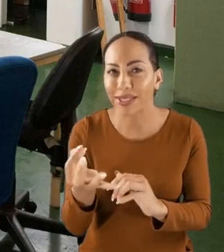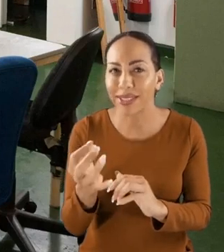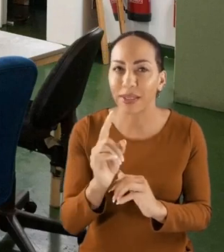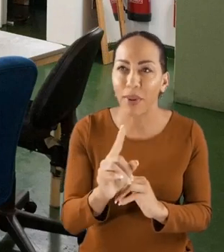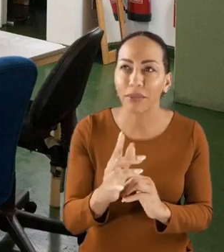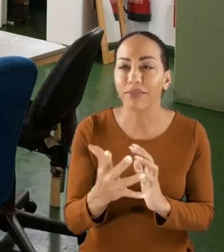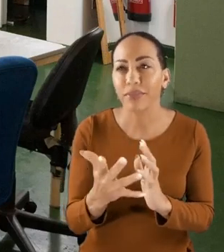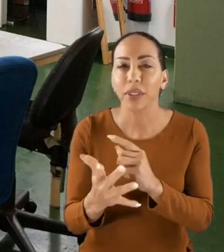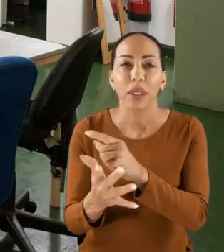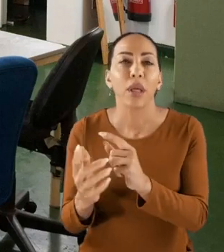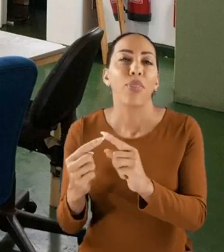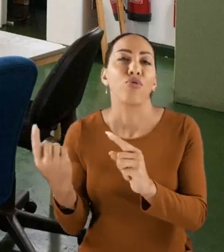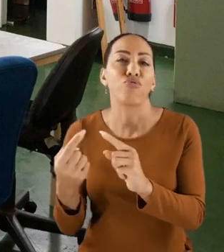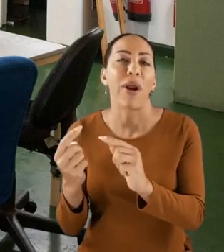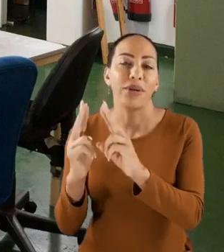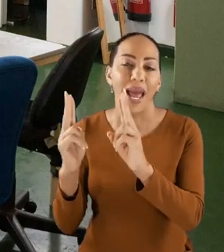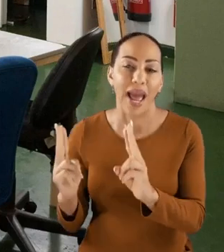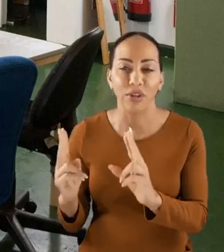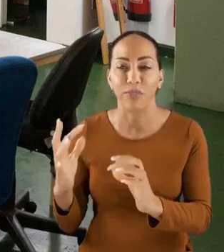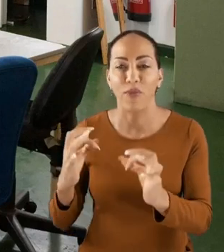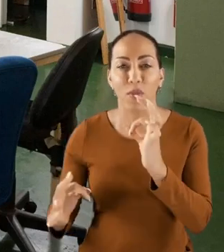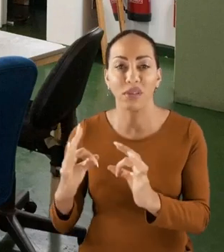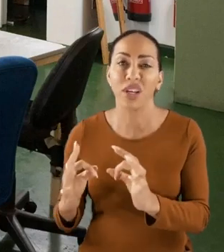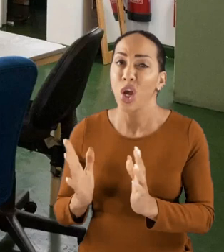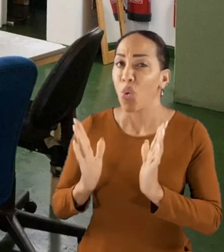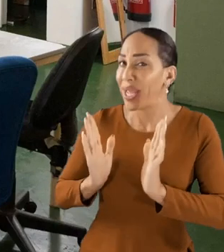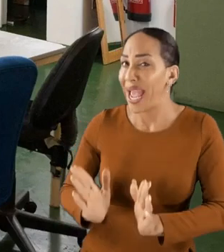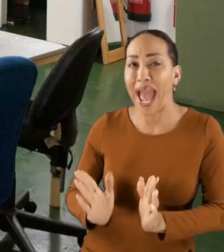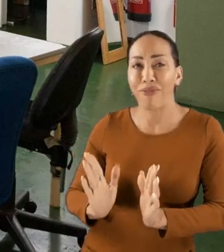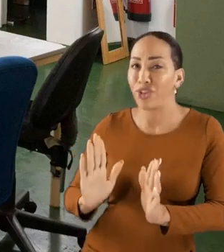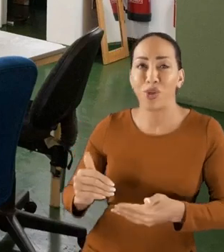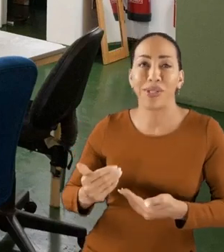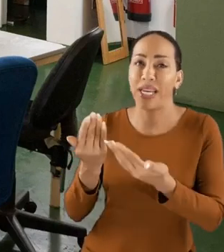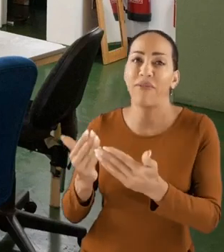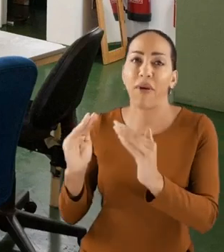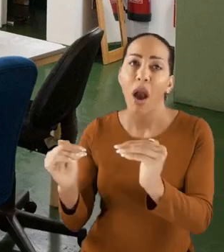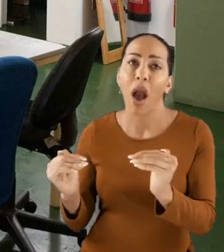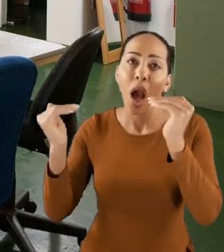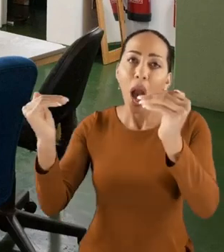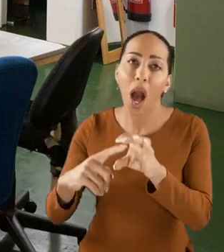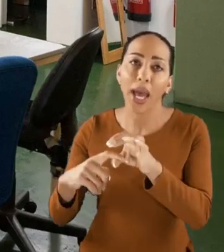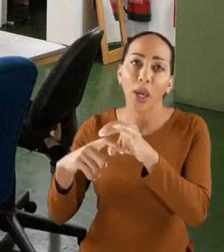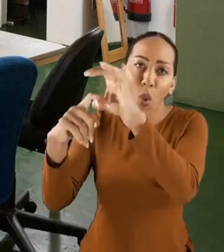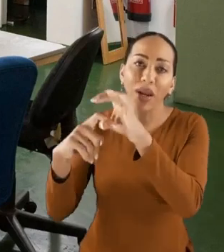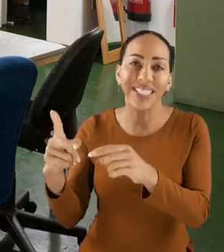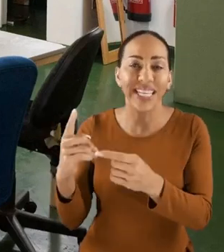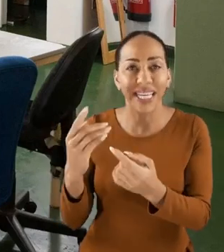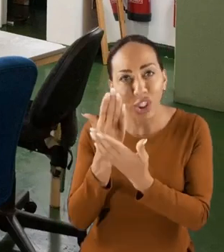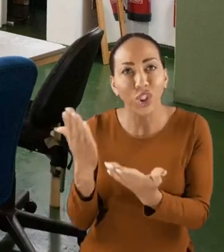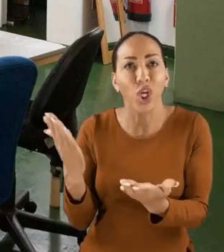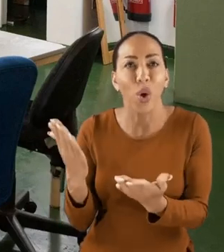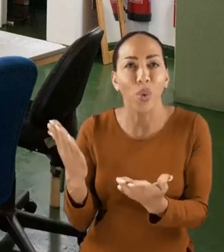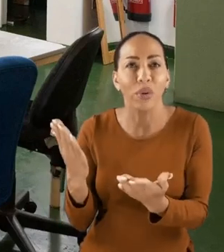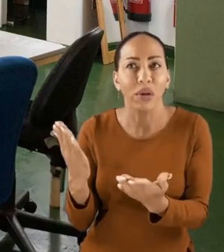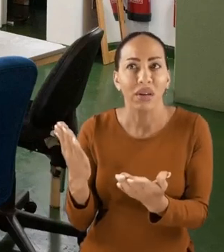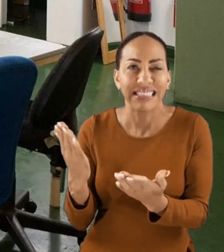with the roundhouse performance, there's going to be the necessity to deliver a really high quality show and to not